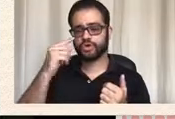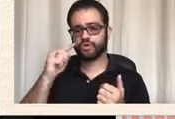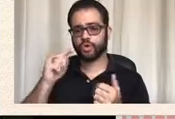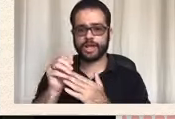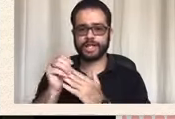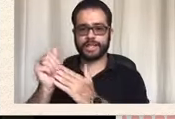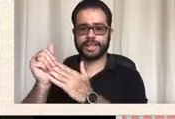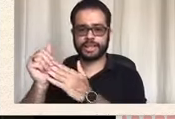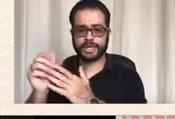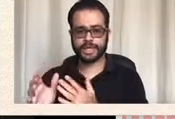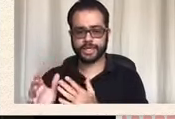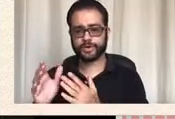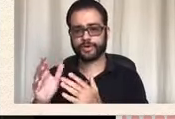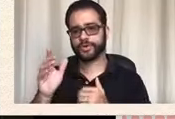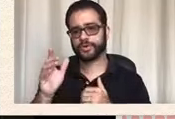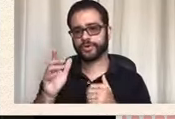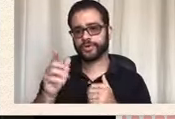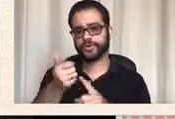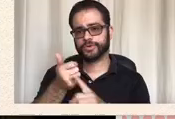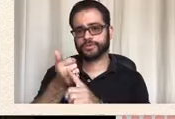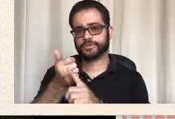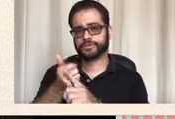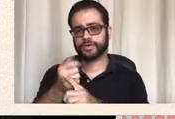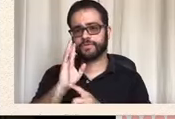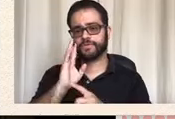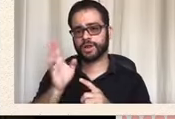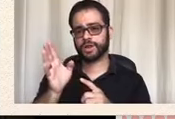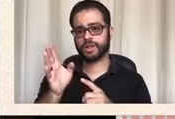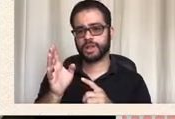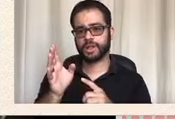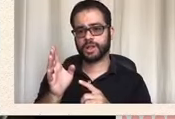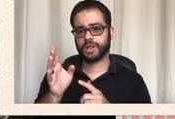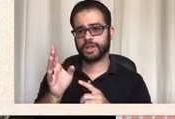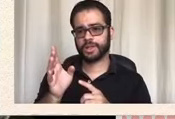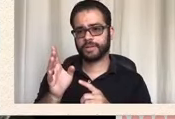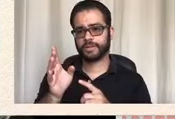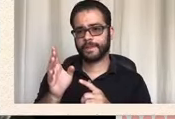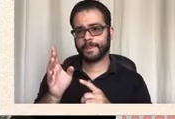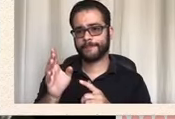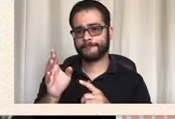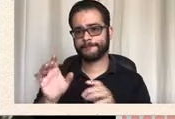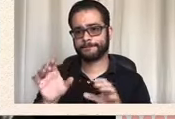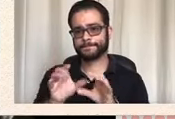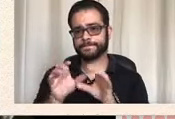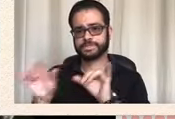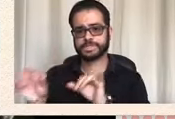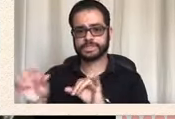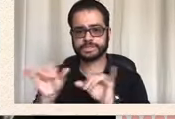that same dreadful time?